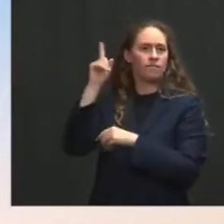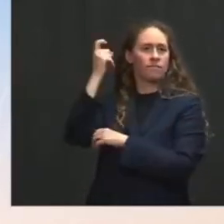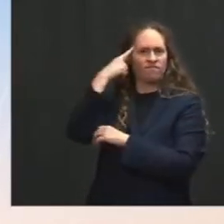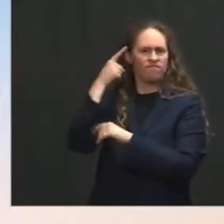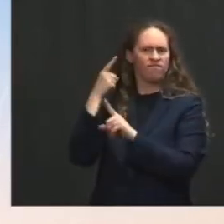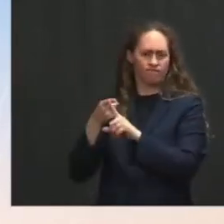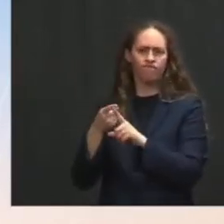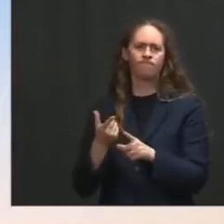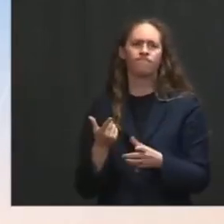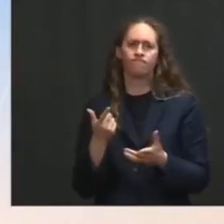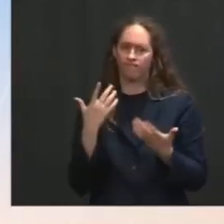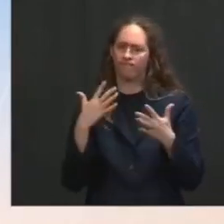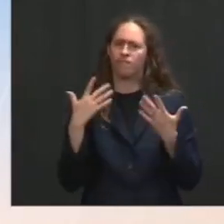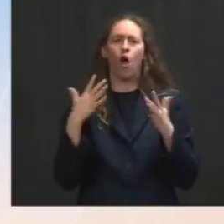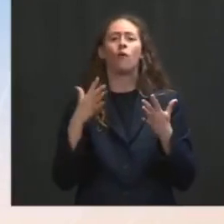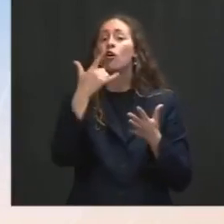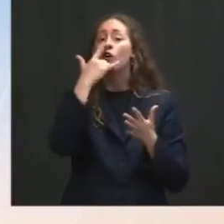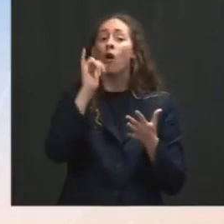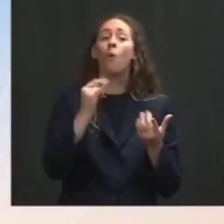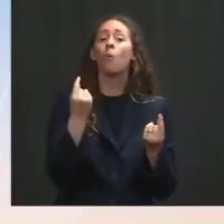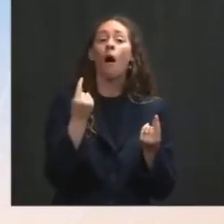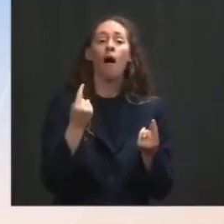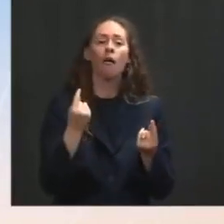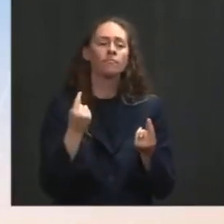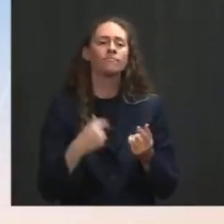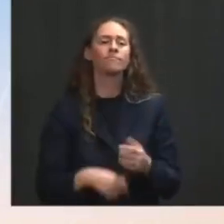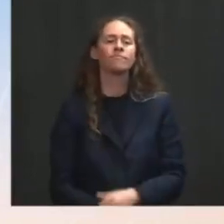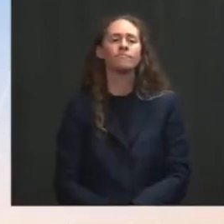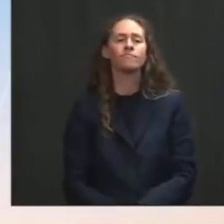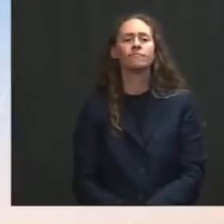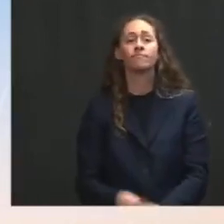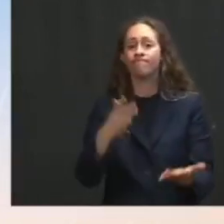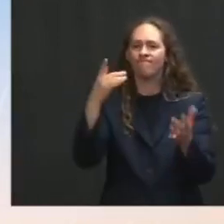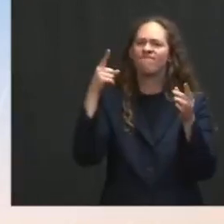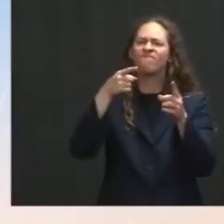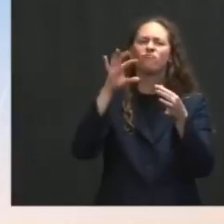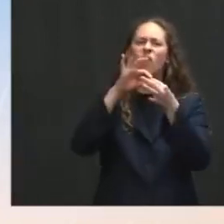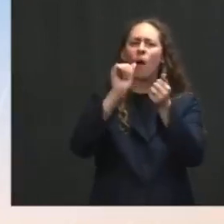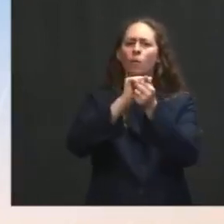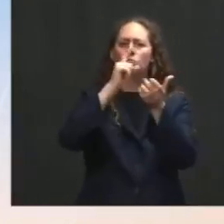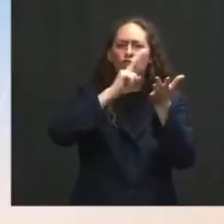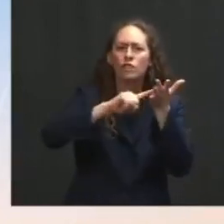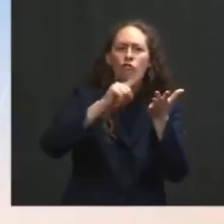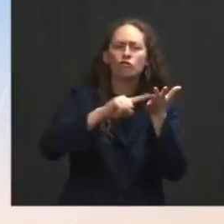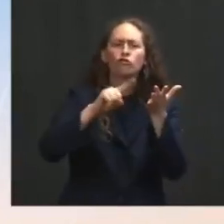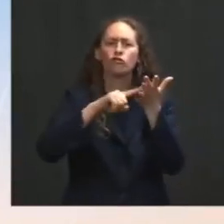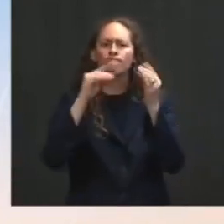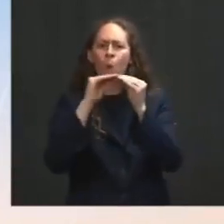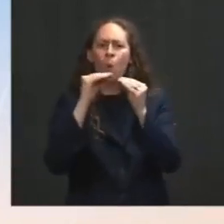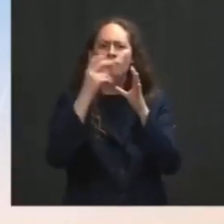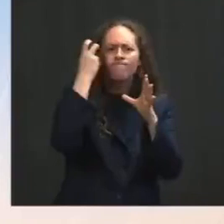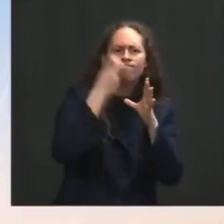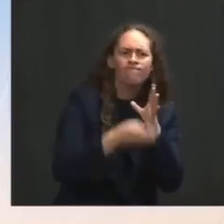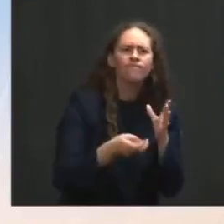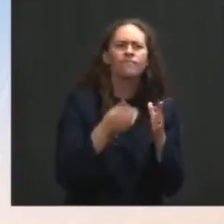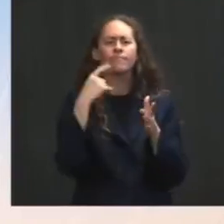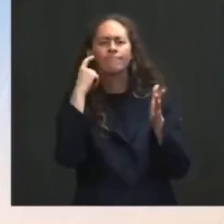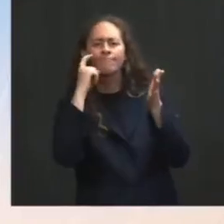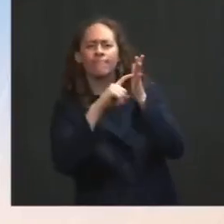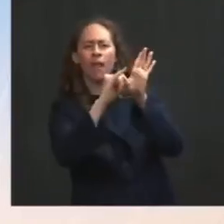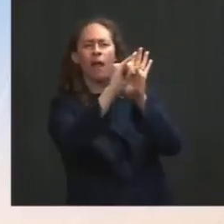we've increased disinformation research and tracking within the Surgeon General's office. We're flagging problematic posts for Facebook